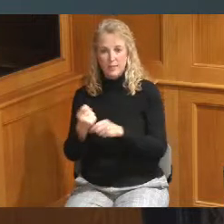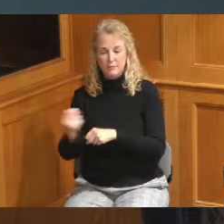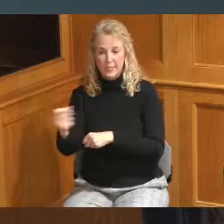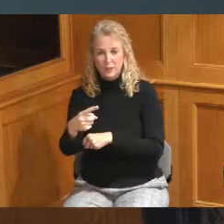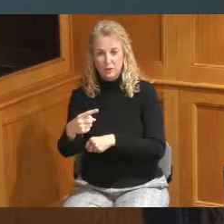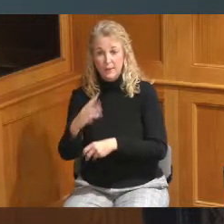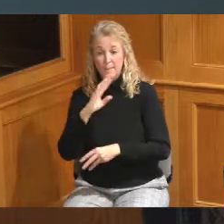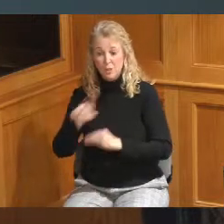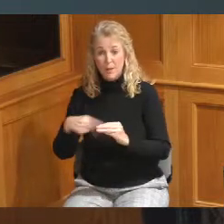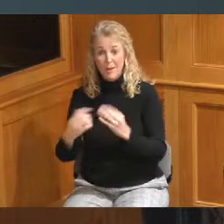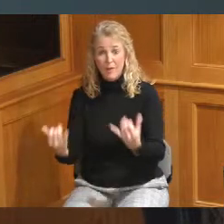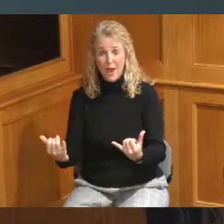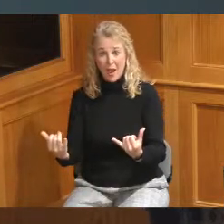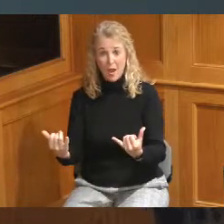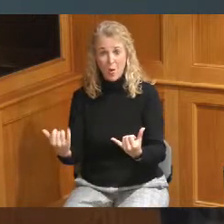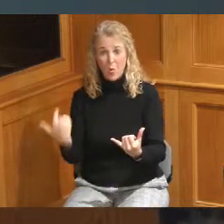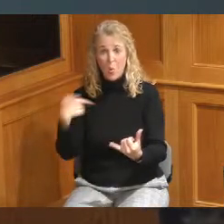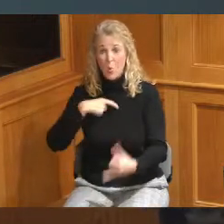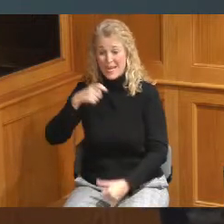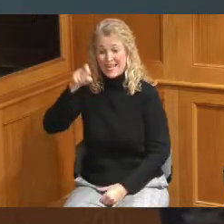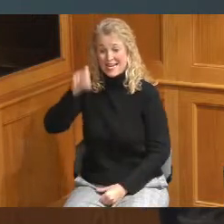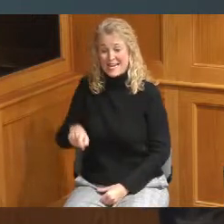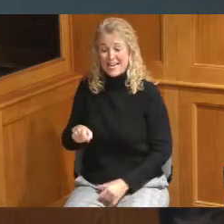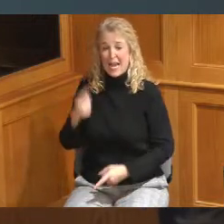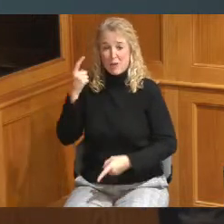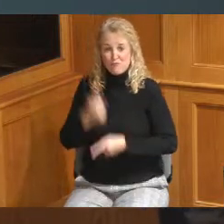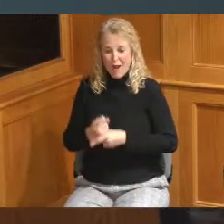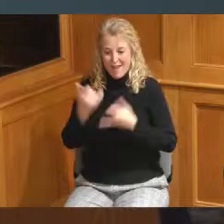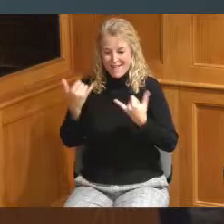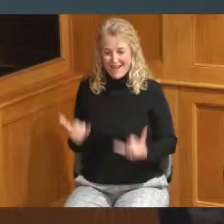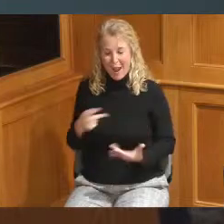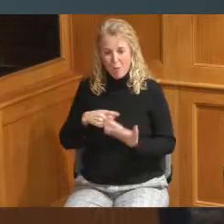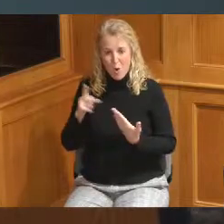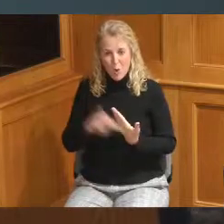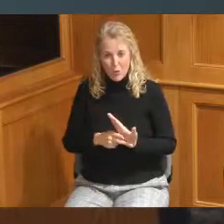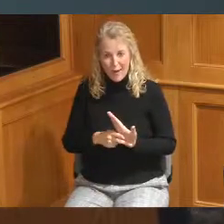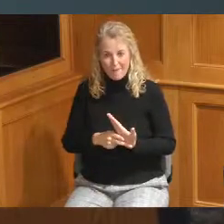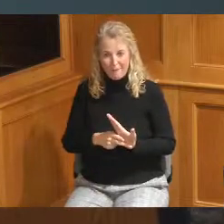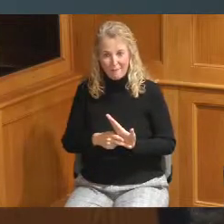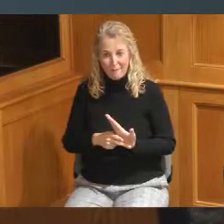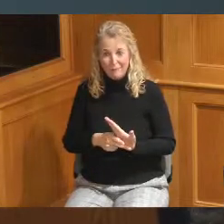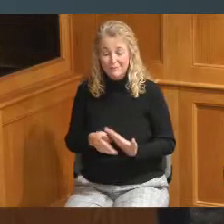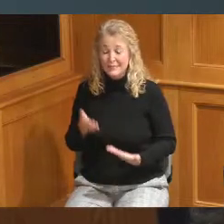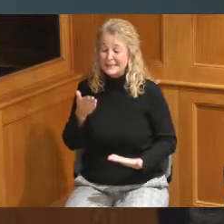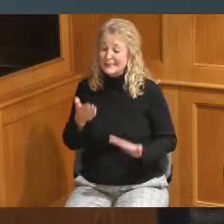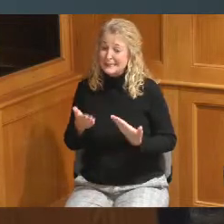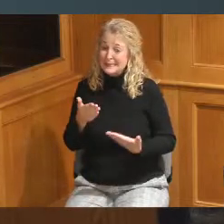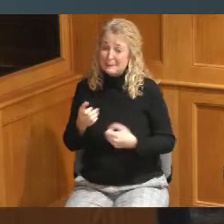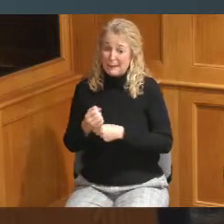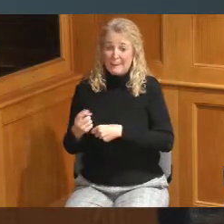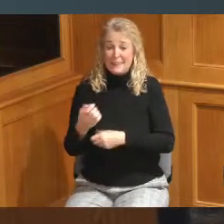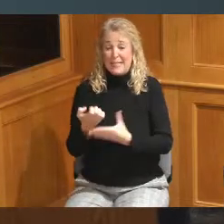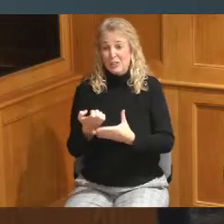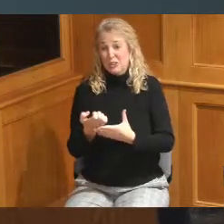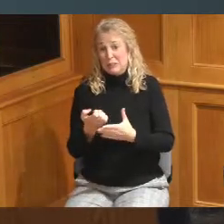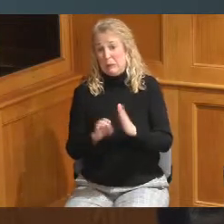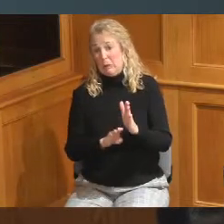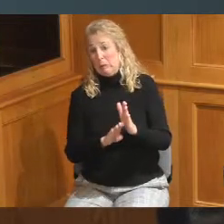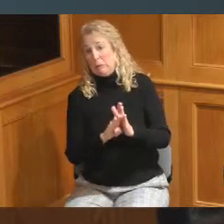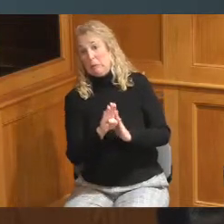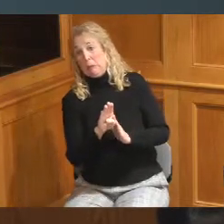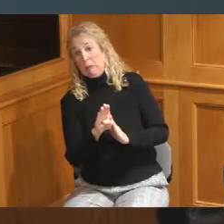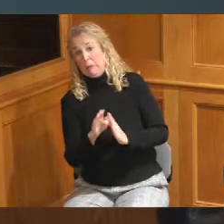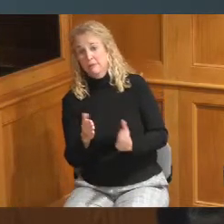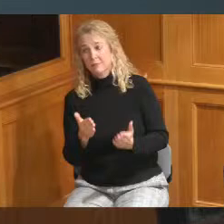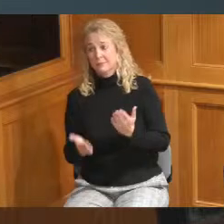And the 30%, we need a right now program to help people to hang on, and maybe the economy will recover. Maybe things will